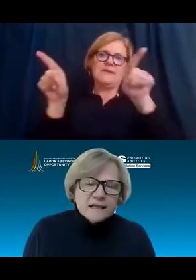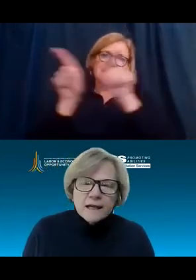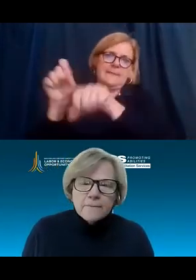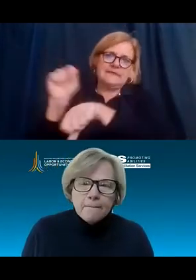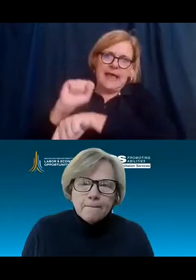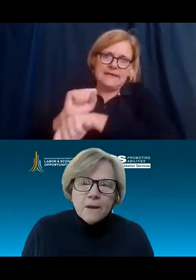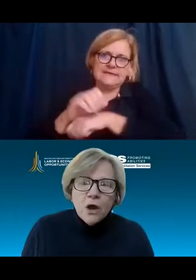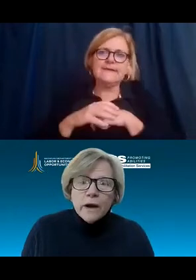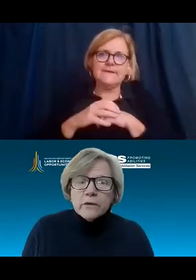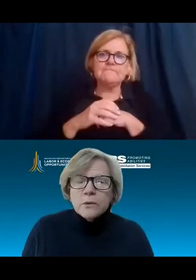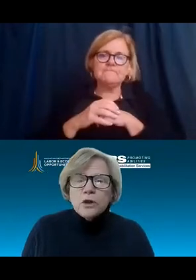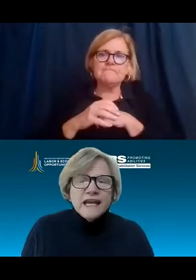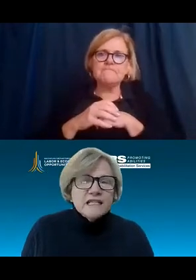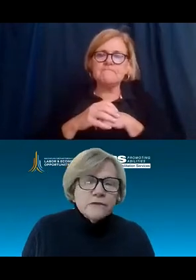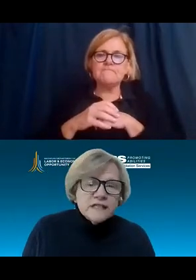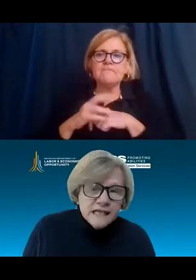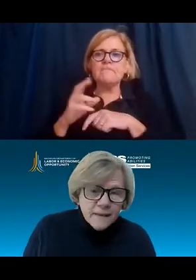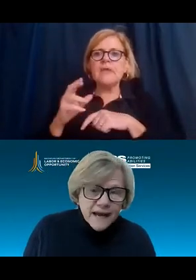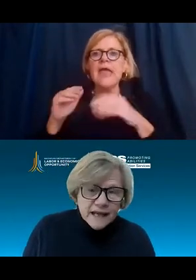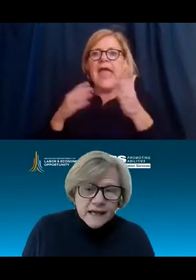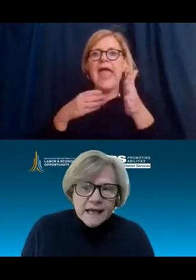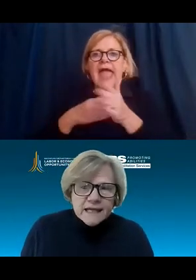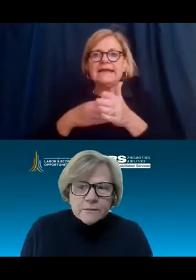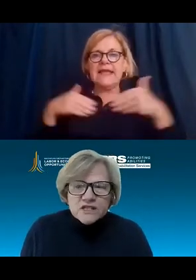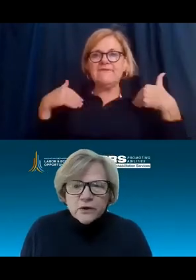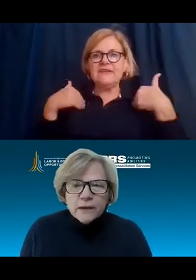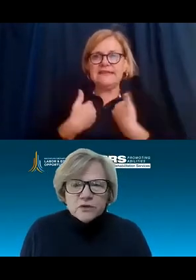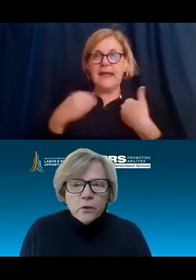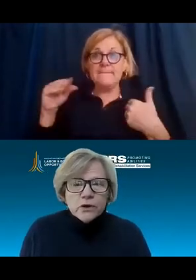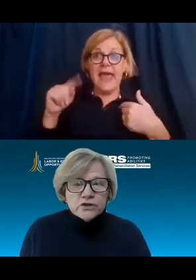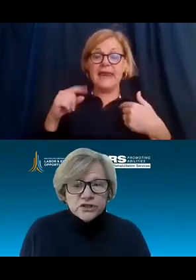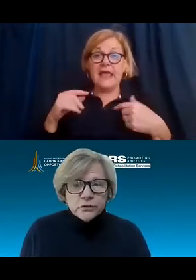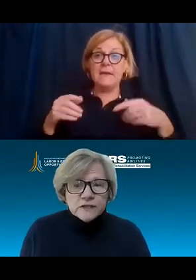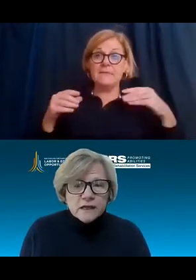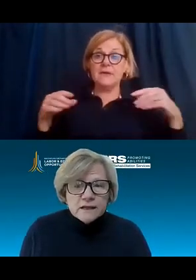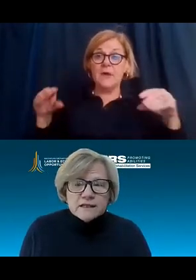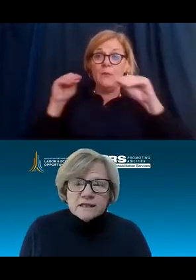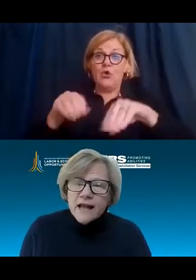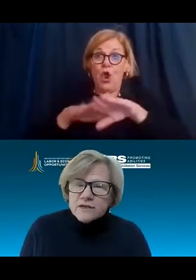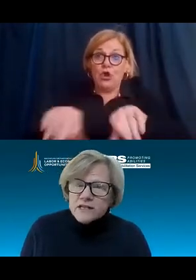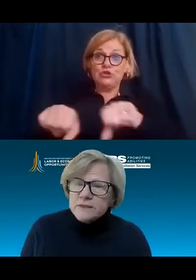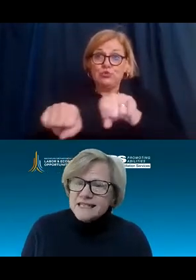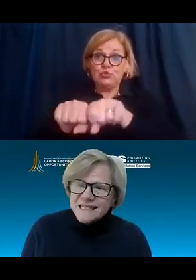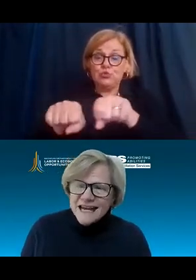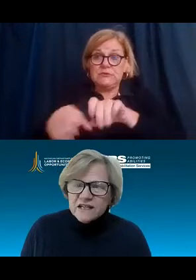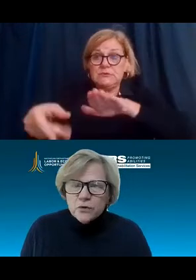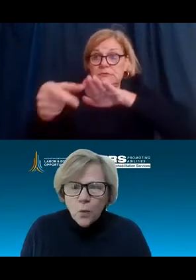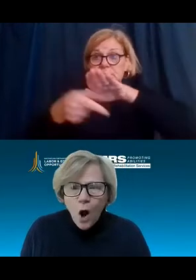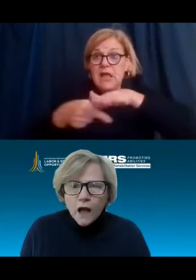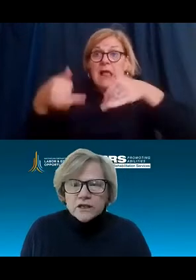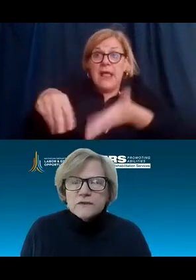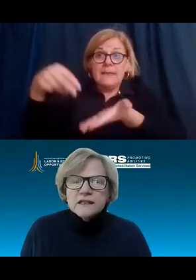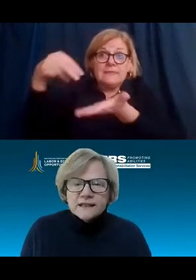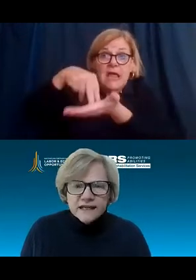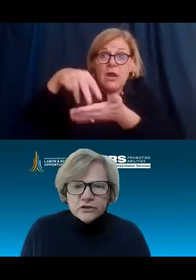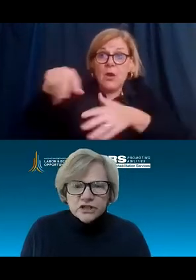task. Wearable anti-fatigue matting can be strapped to a worker's shoes. This allows them to stand and